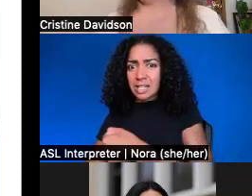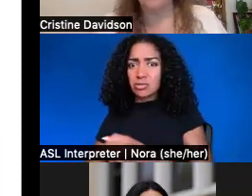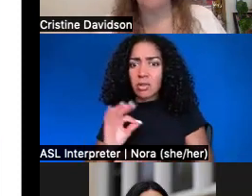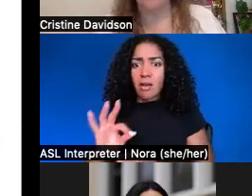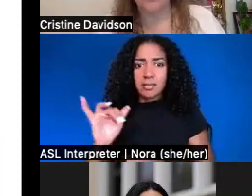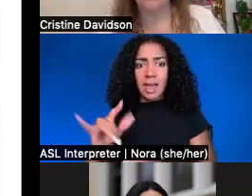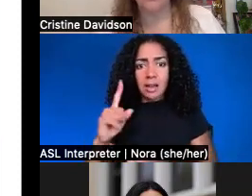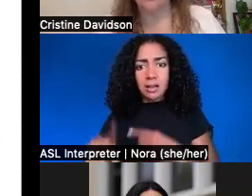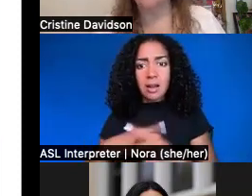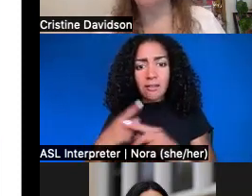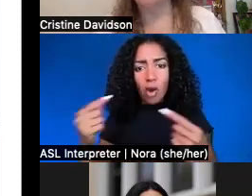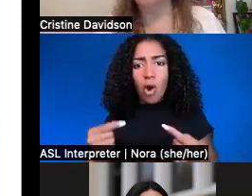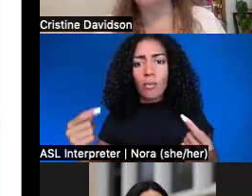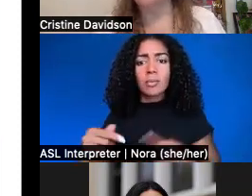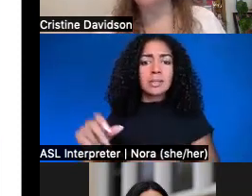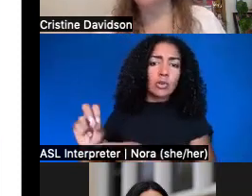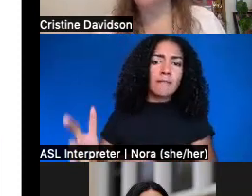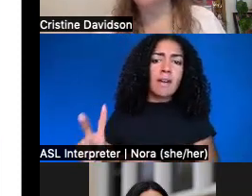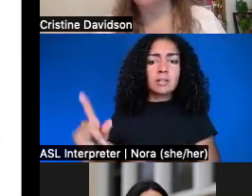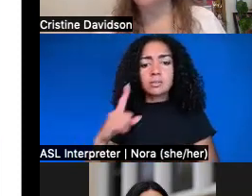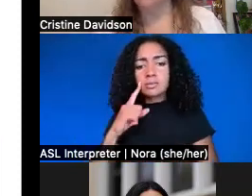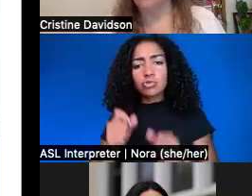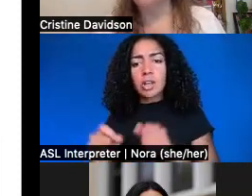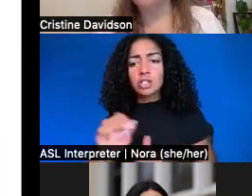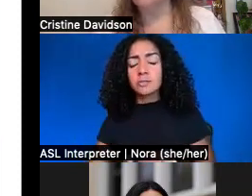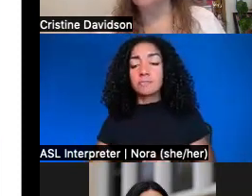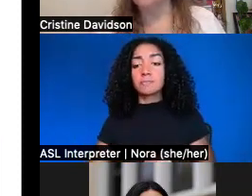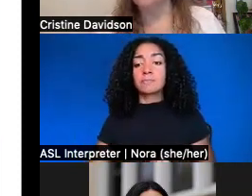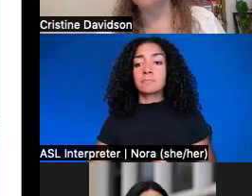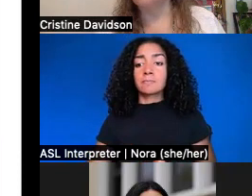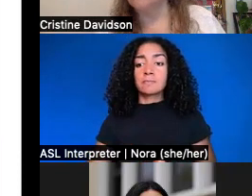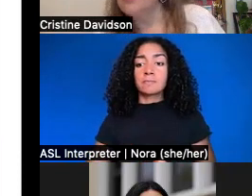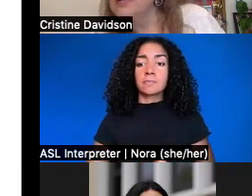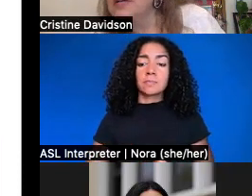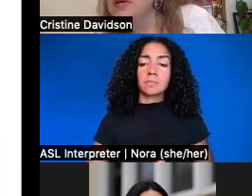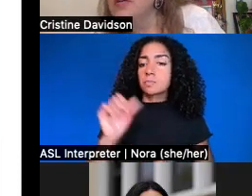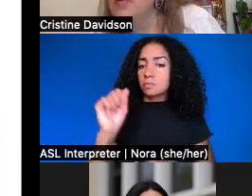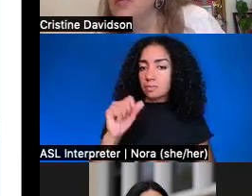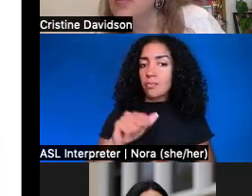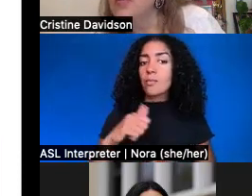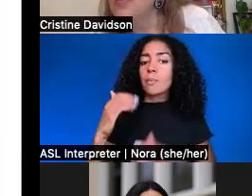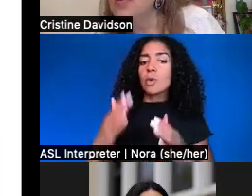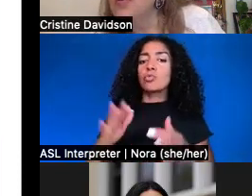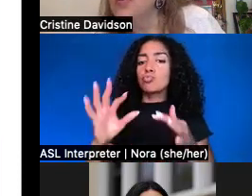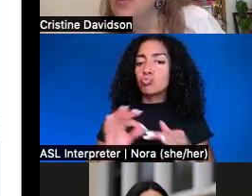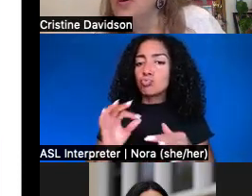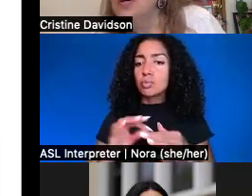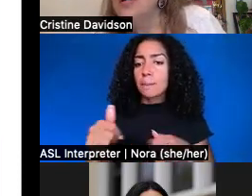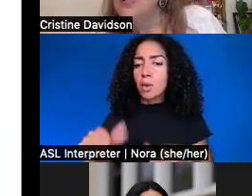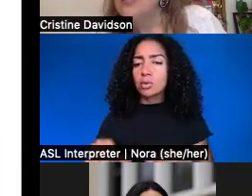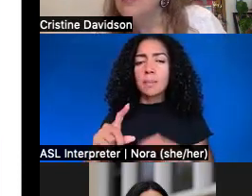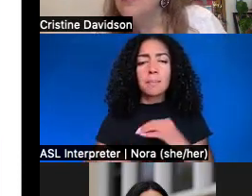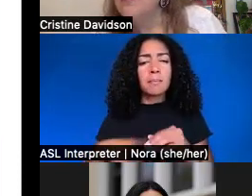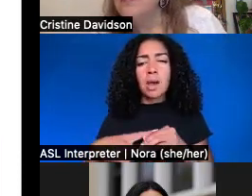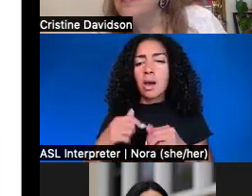And then somebody had posted, yeah, about, you know, how religion has been, I don't know who,